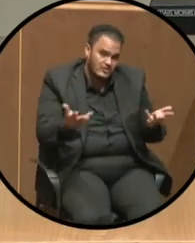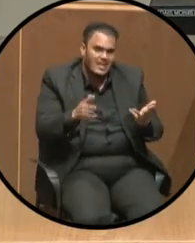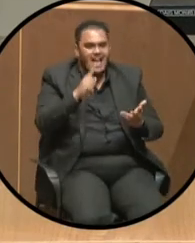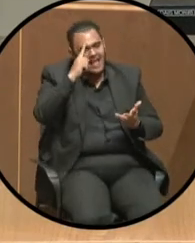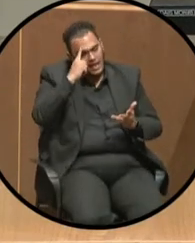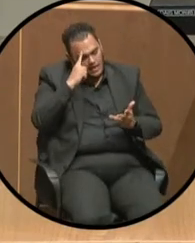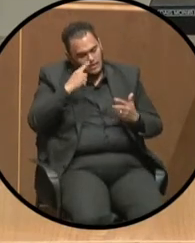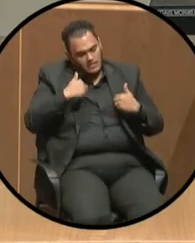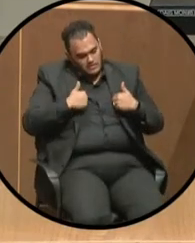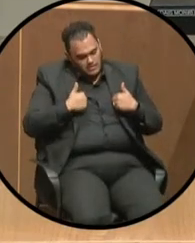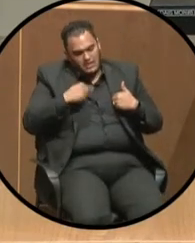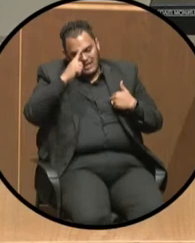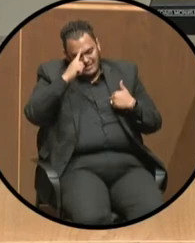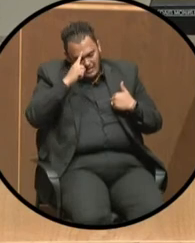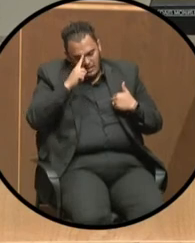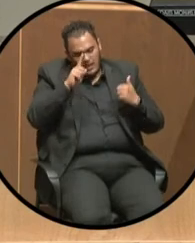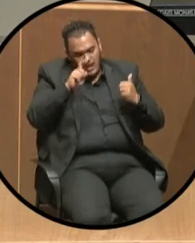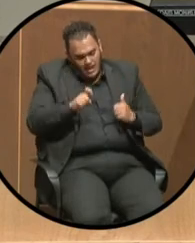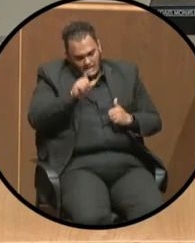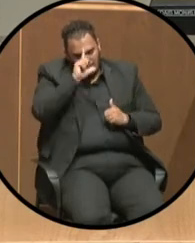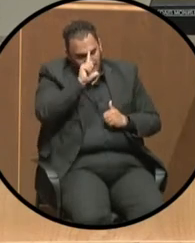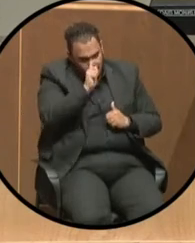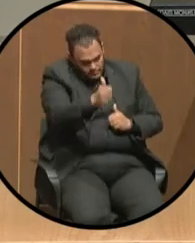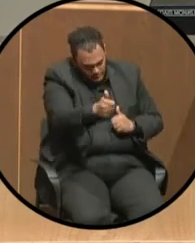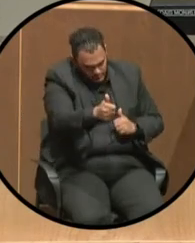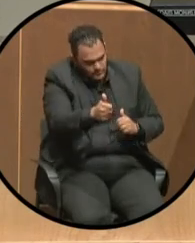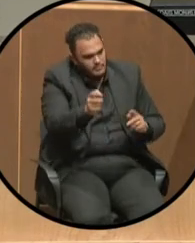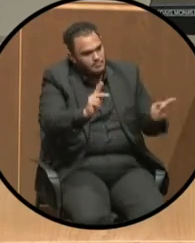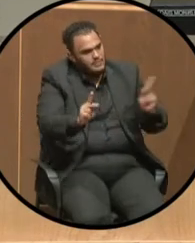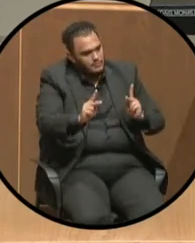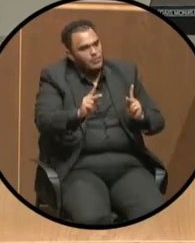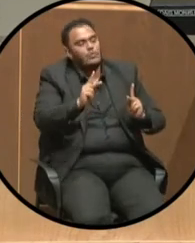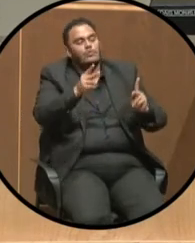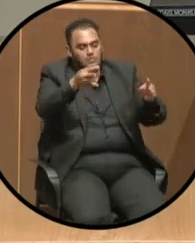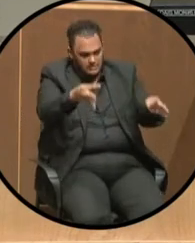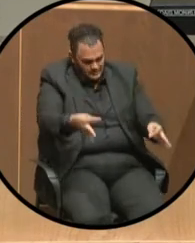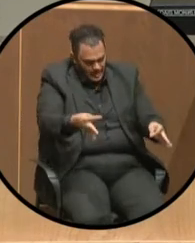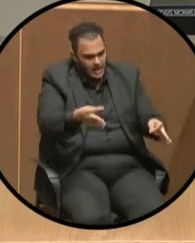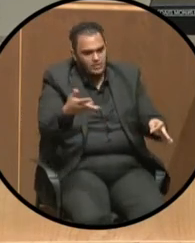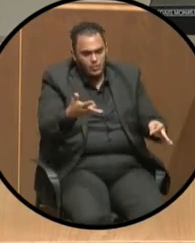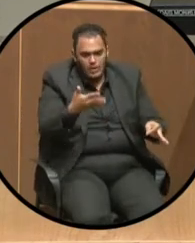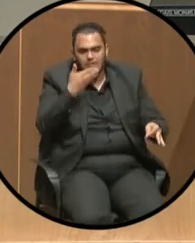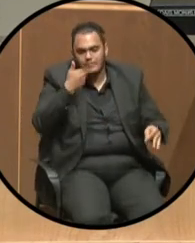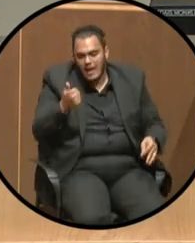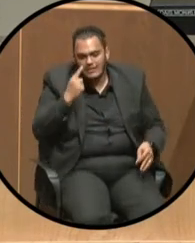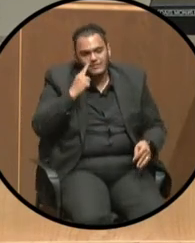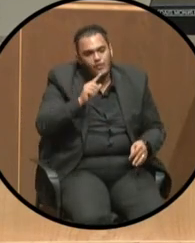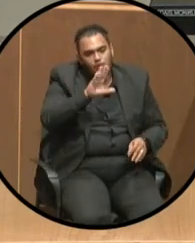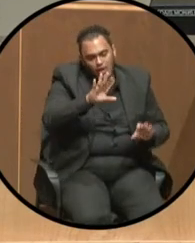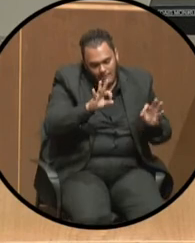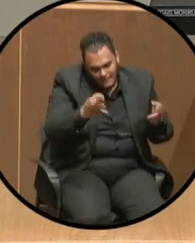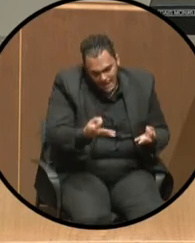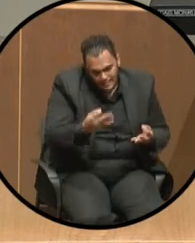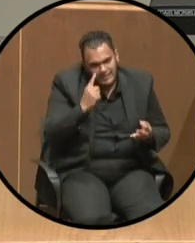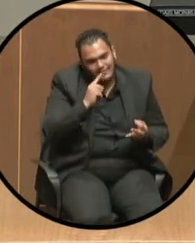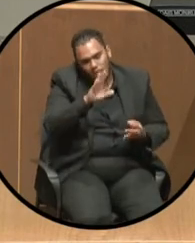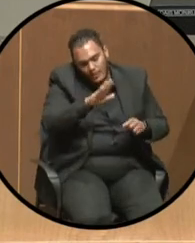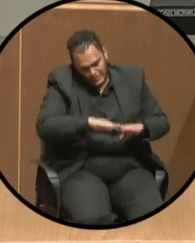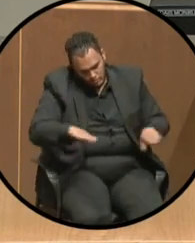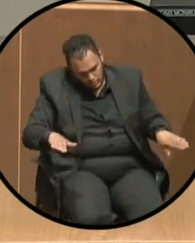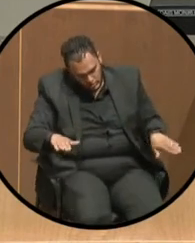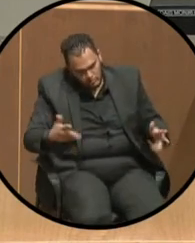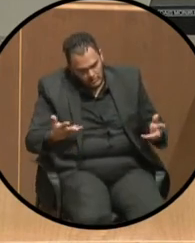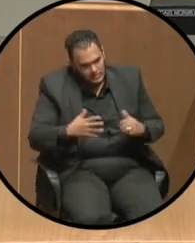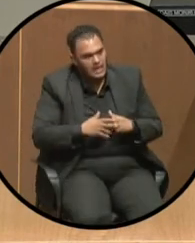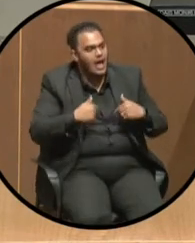those individuals to decide what is best for them and their family and their child, and I respect that. I personally don't like to wear a mask.